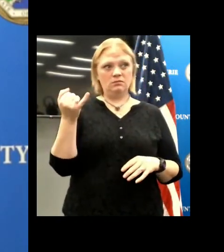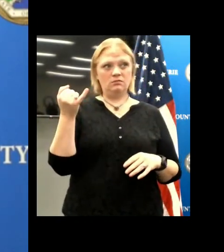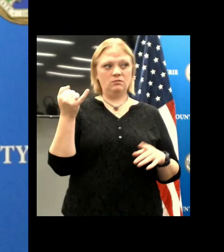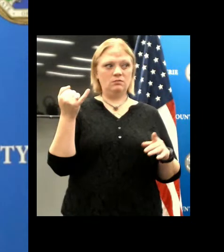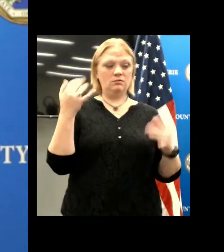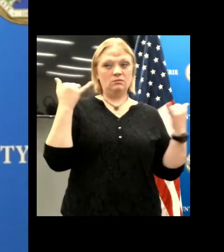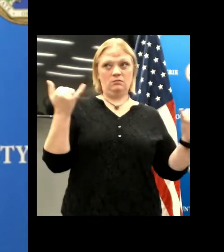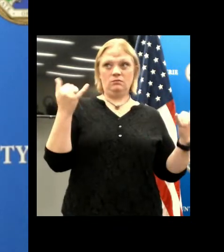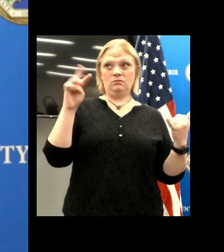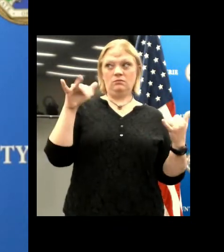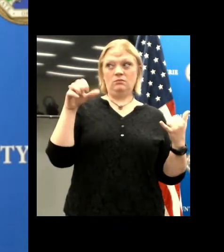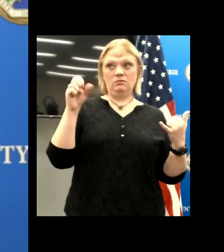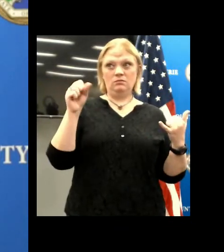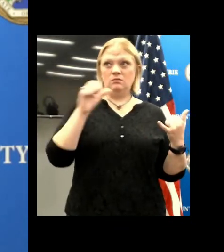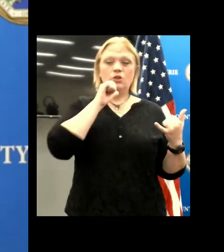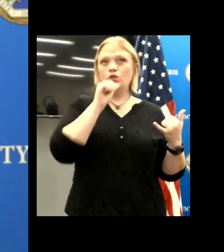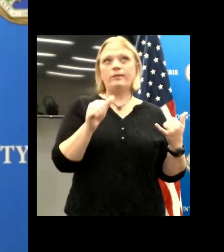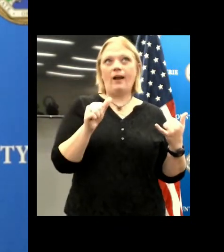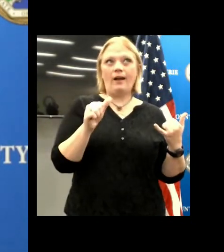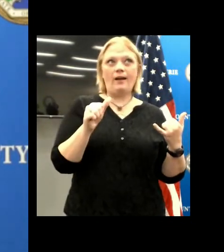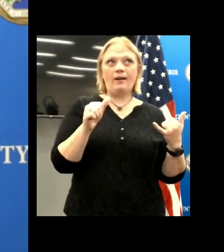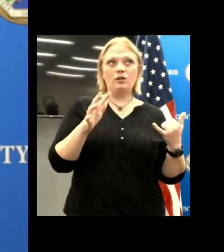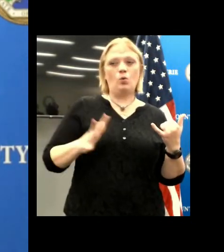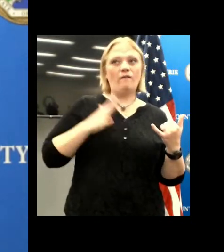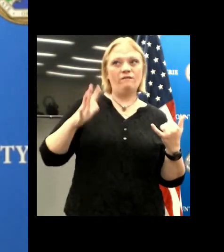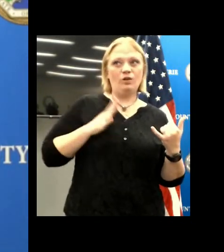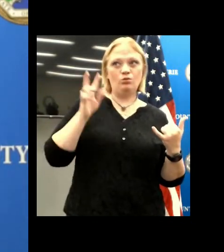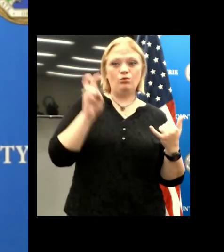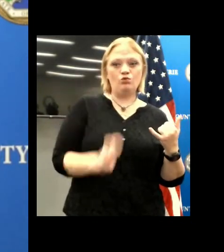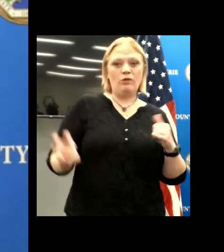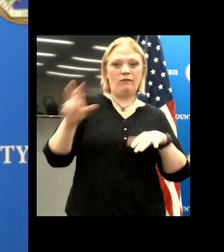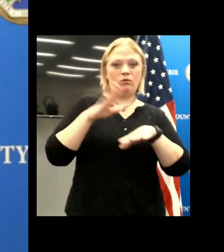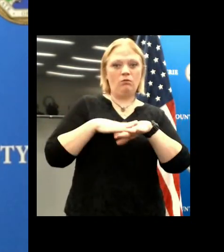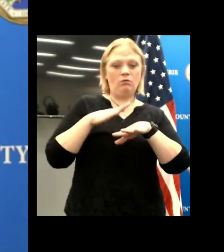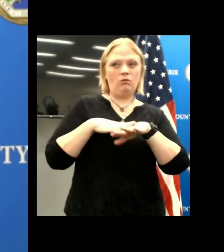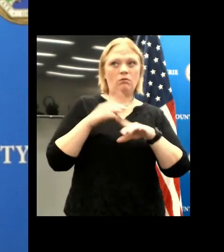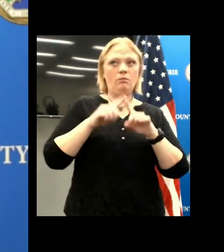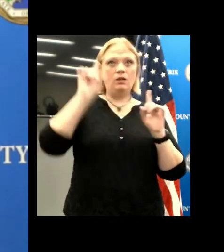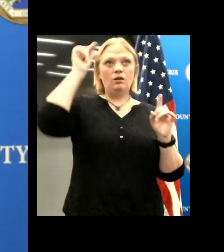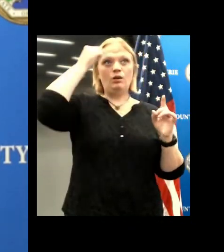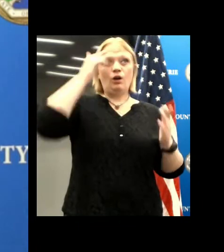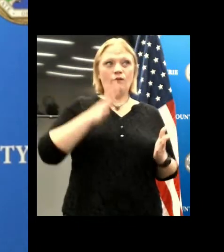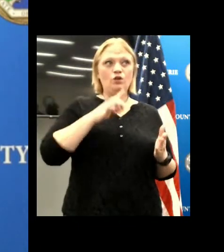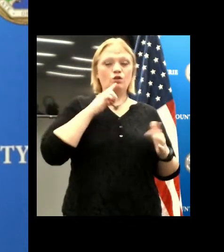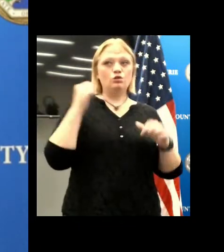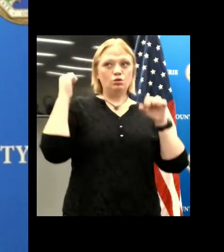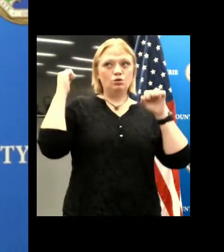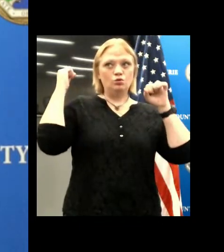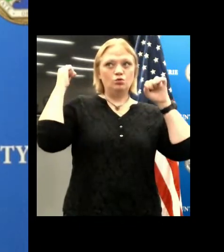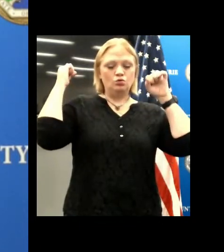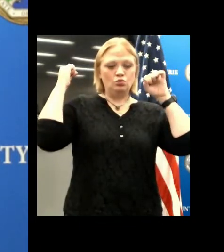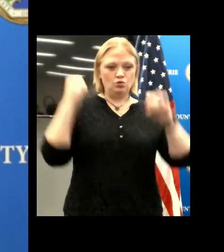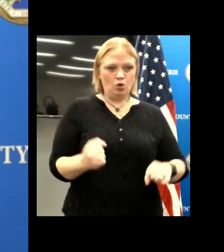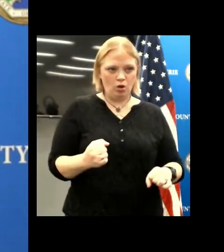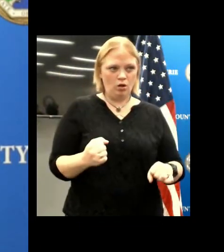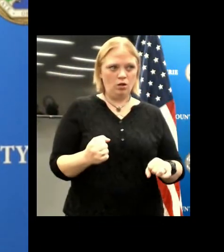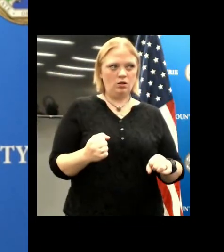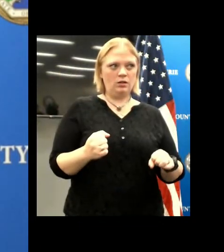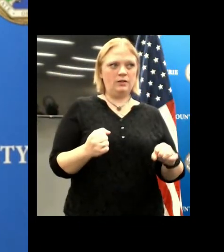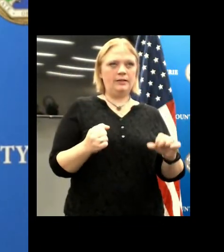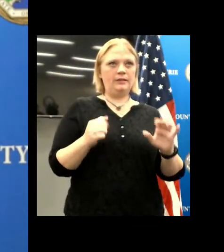and now Massachusetts are not in the official travel advisory, the governor is strongly